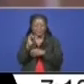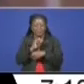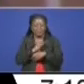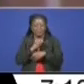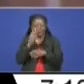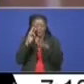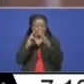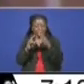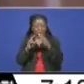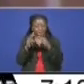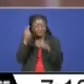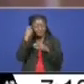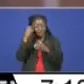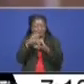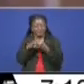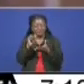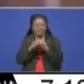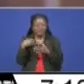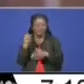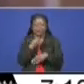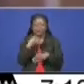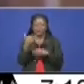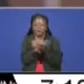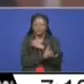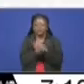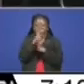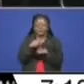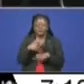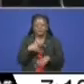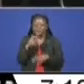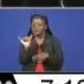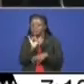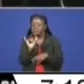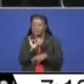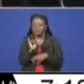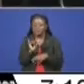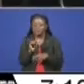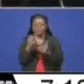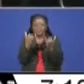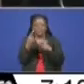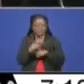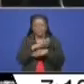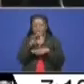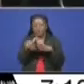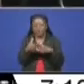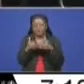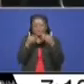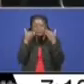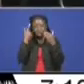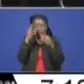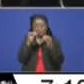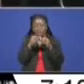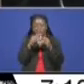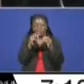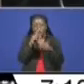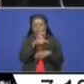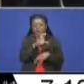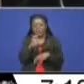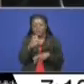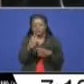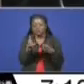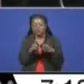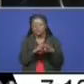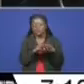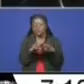should feel the same way too. Well, today it was all smiles for more than 100 displaced residents of Abaco